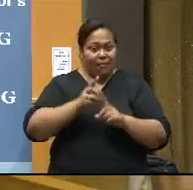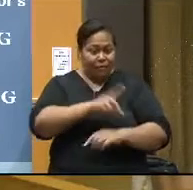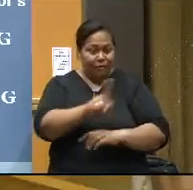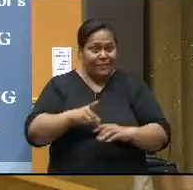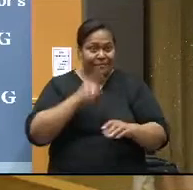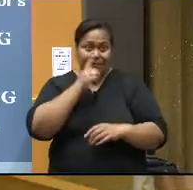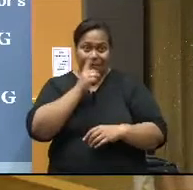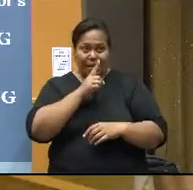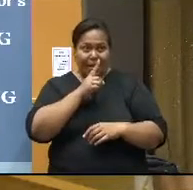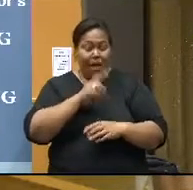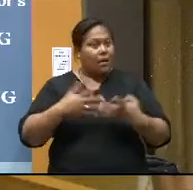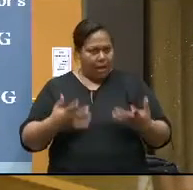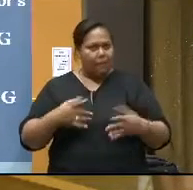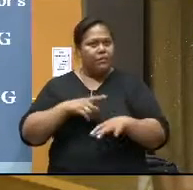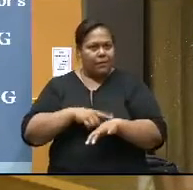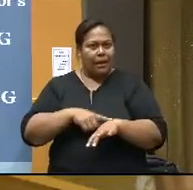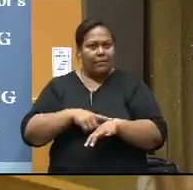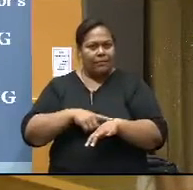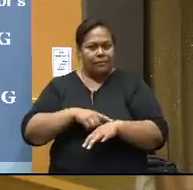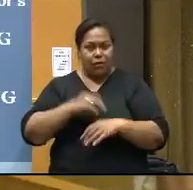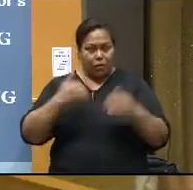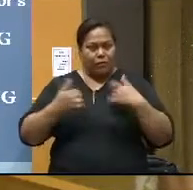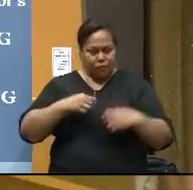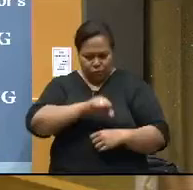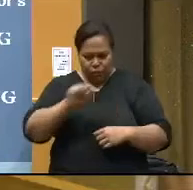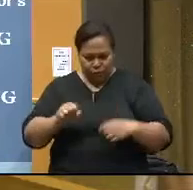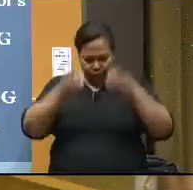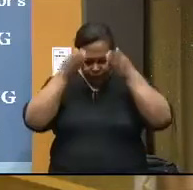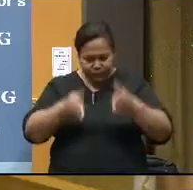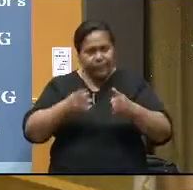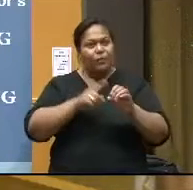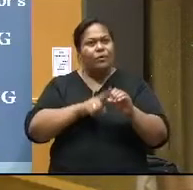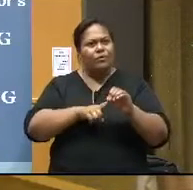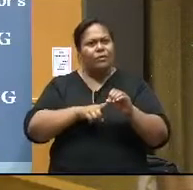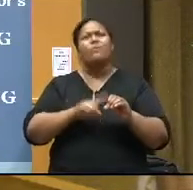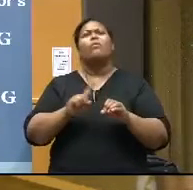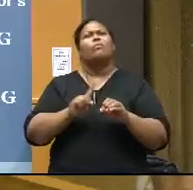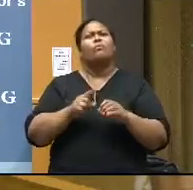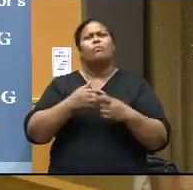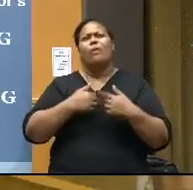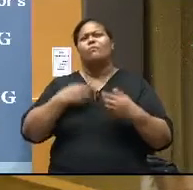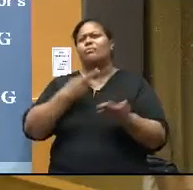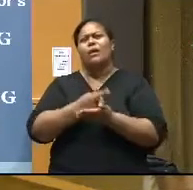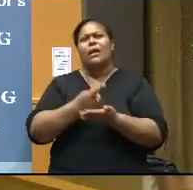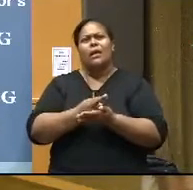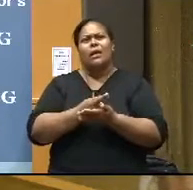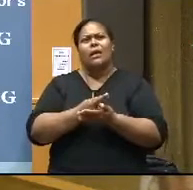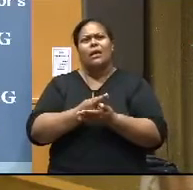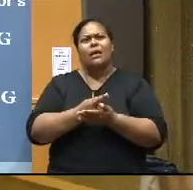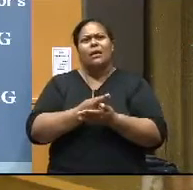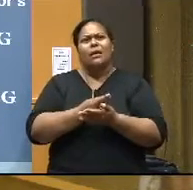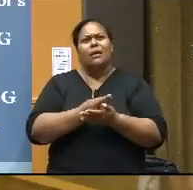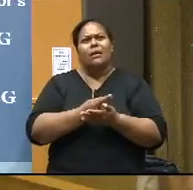it's time that the university actually seriously looked at this question of what exactly is unique